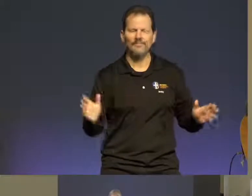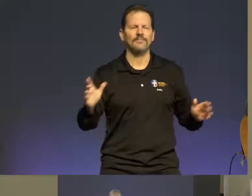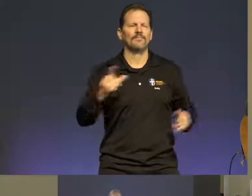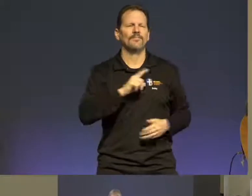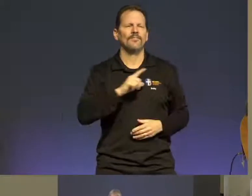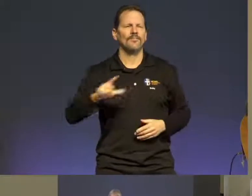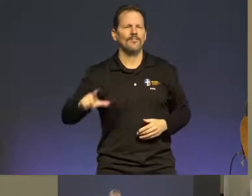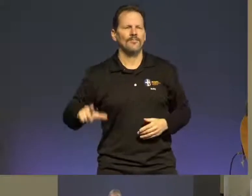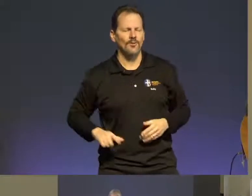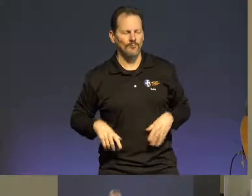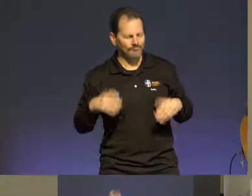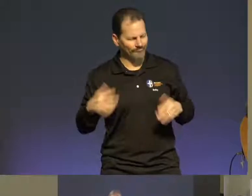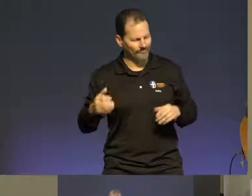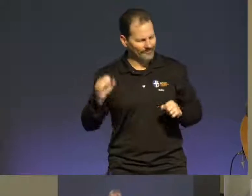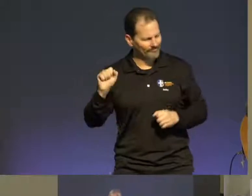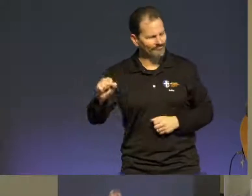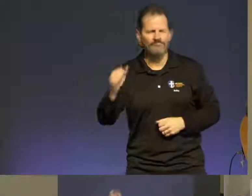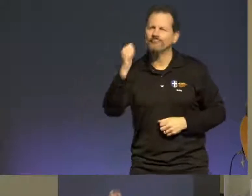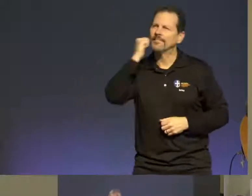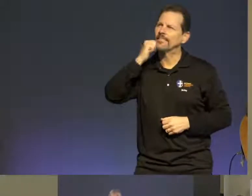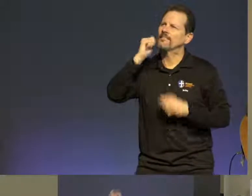The anthem for all my